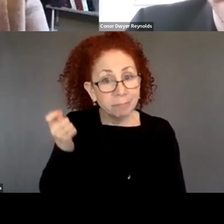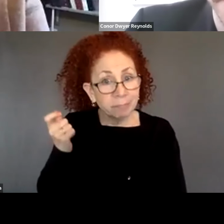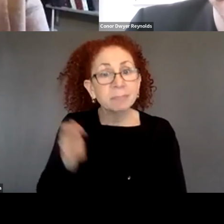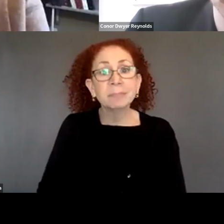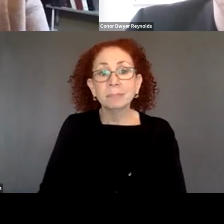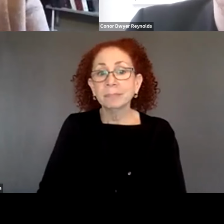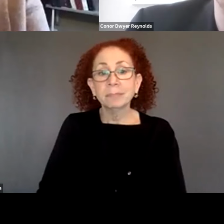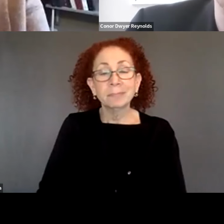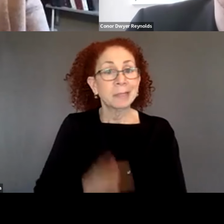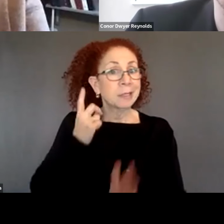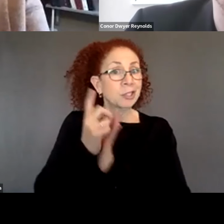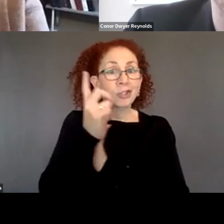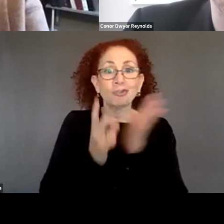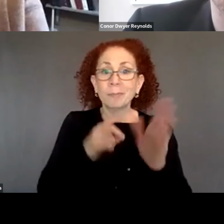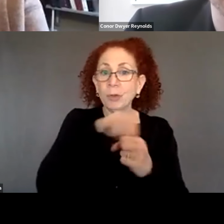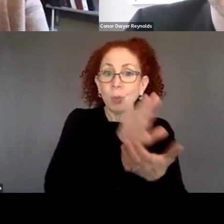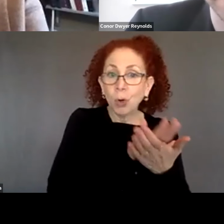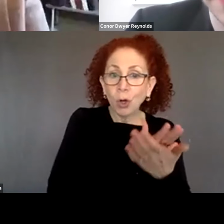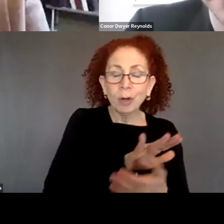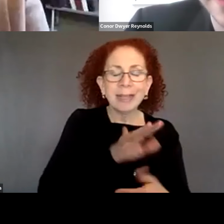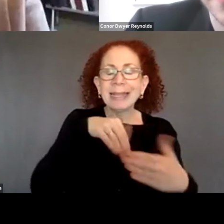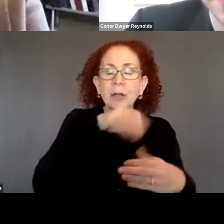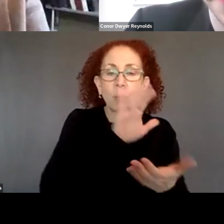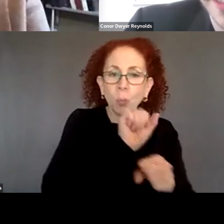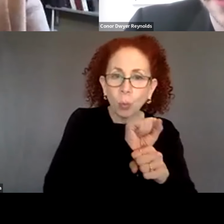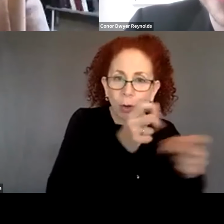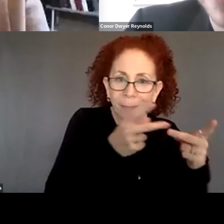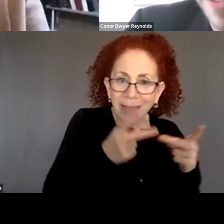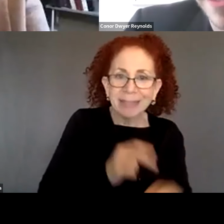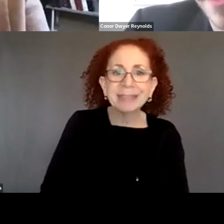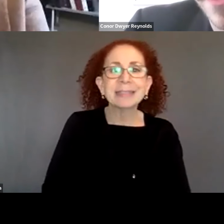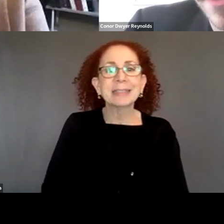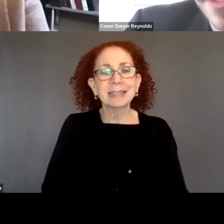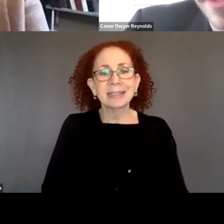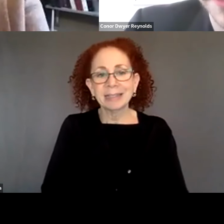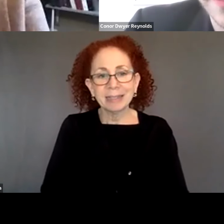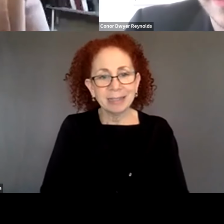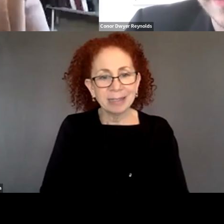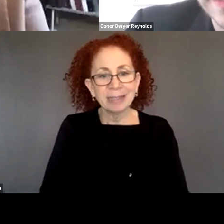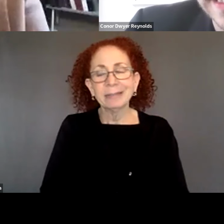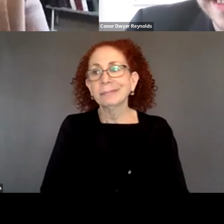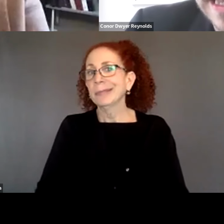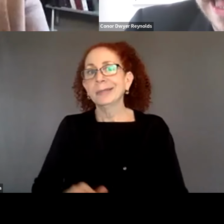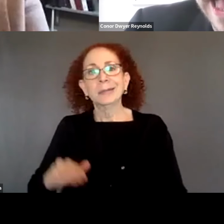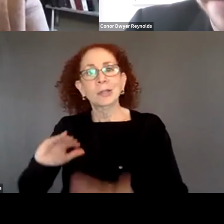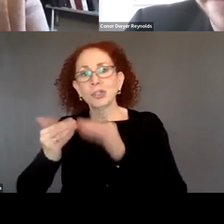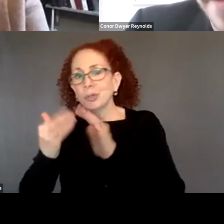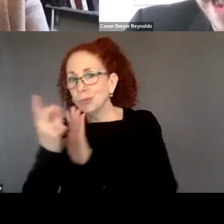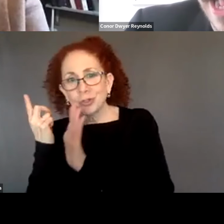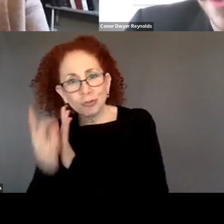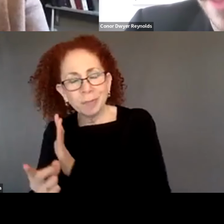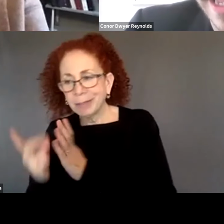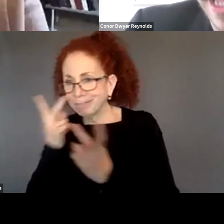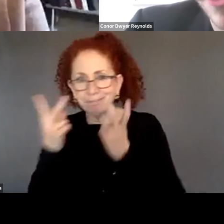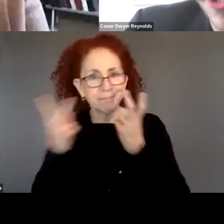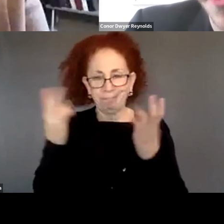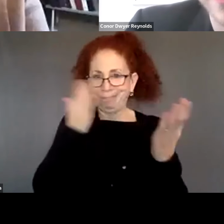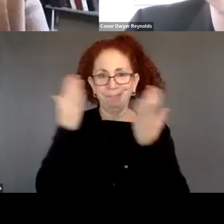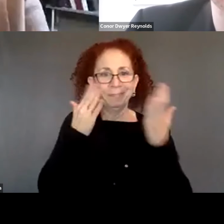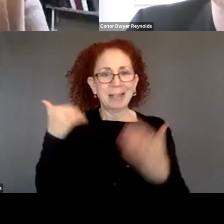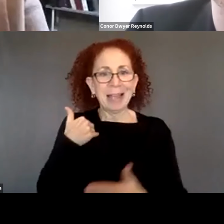faced discrimination in the workplace, faced discrimination in their communities. and they